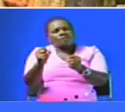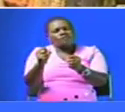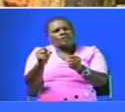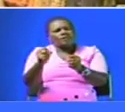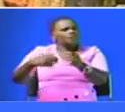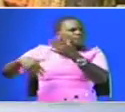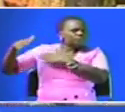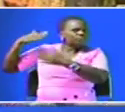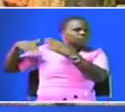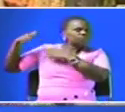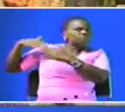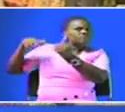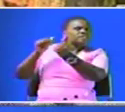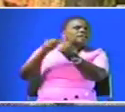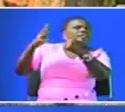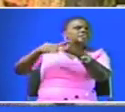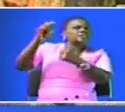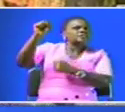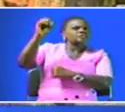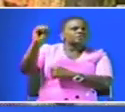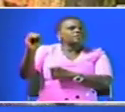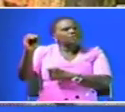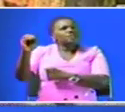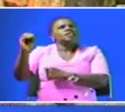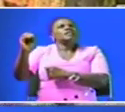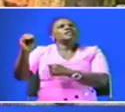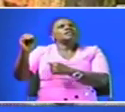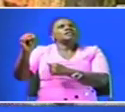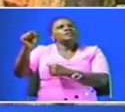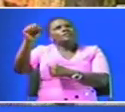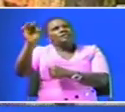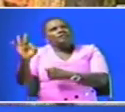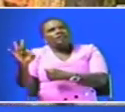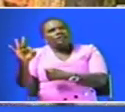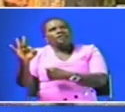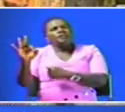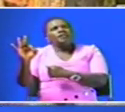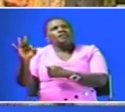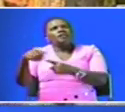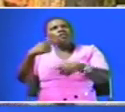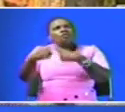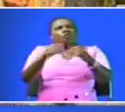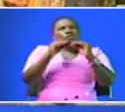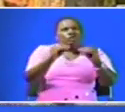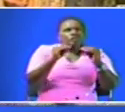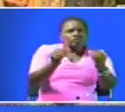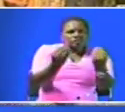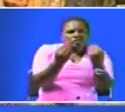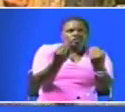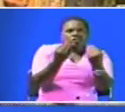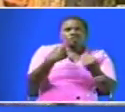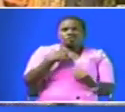54, 55, nyuma kama 1950 namna hiyo, alafu 53, alafu akaendelea akafundisha, sisi